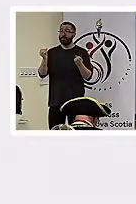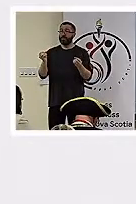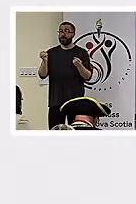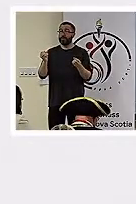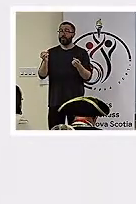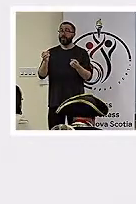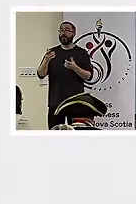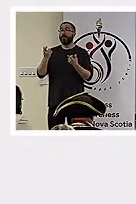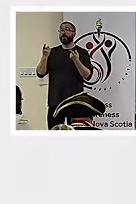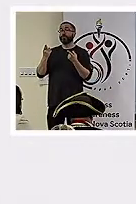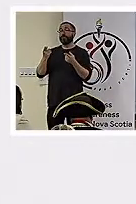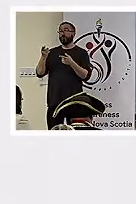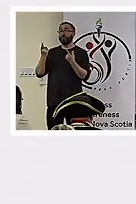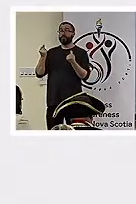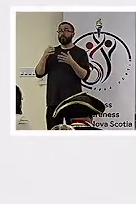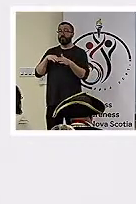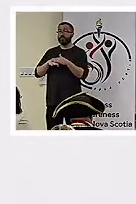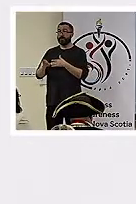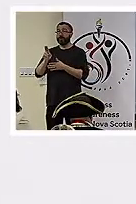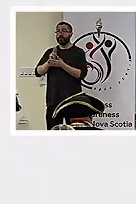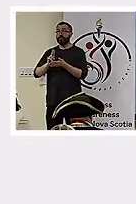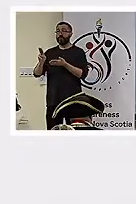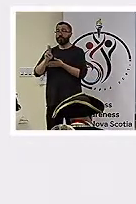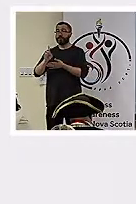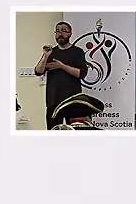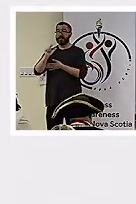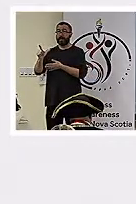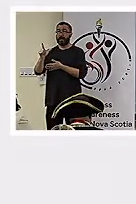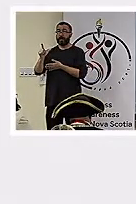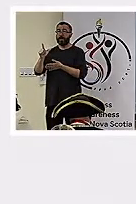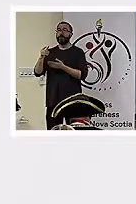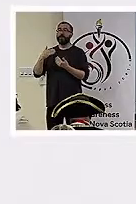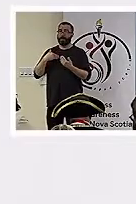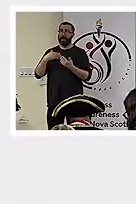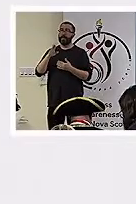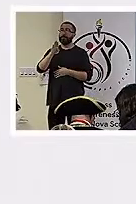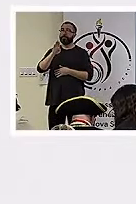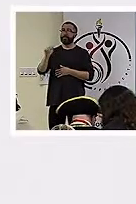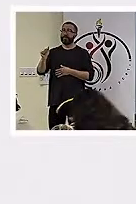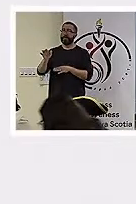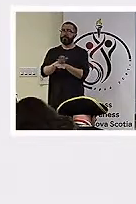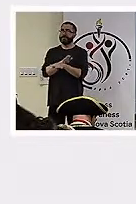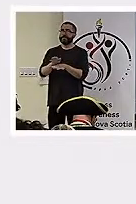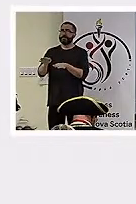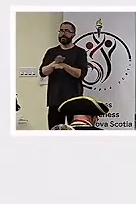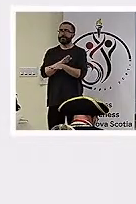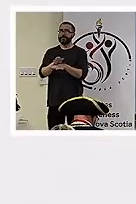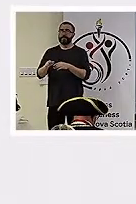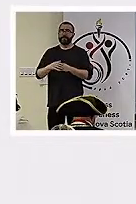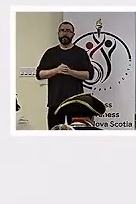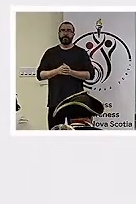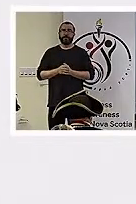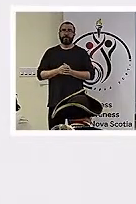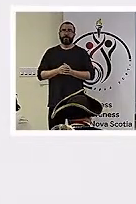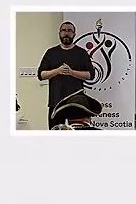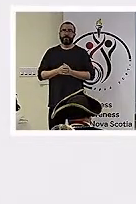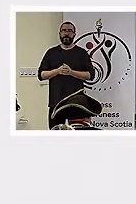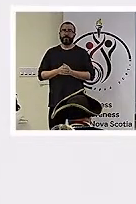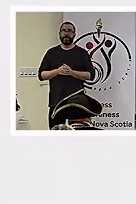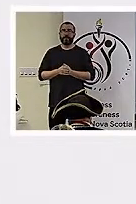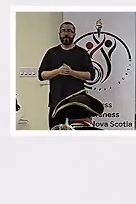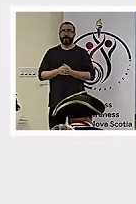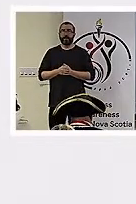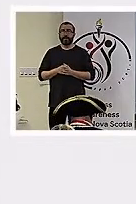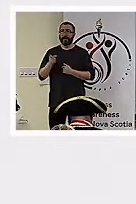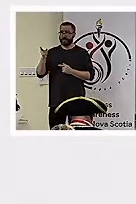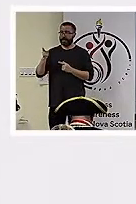degree at Dalhousie University. His interest in issues relating to access was born both out of desire for an